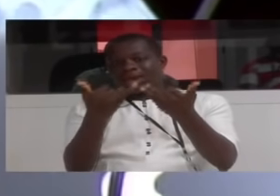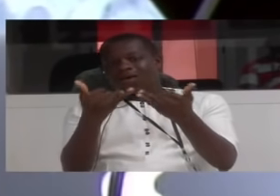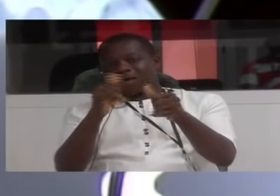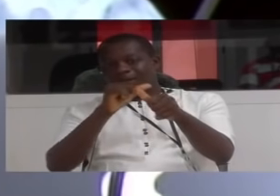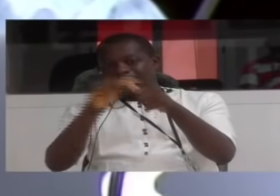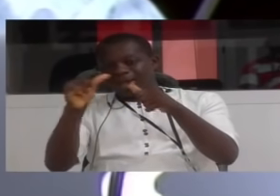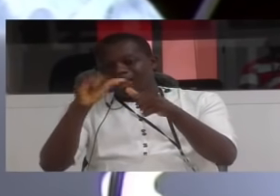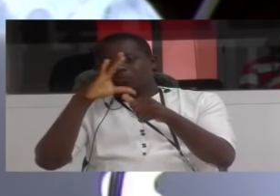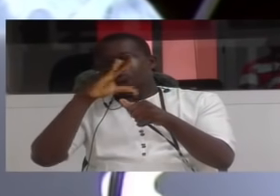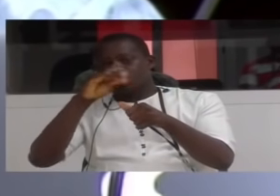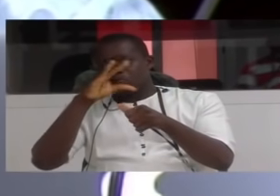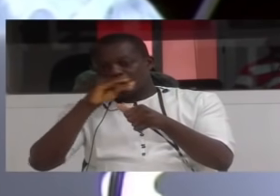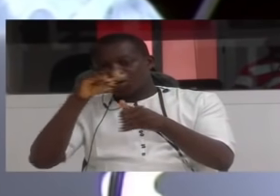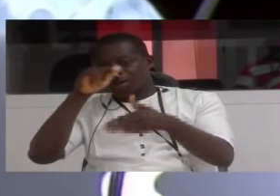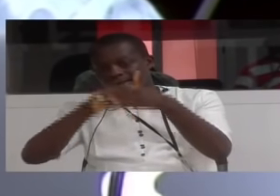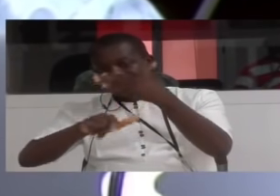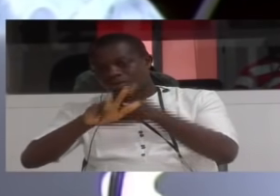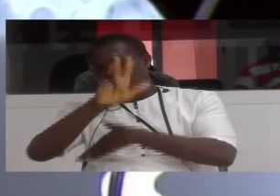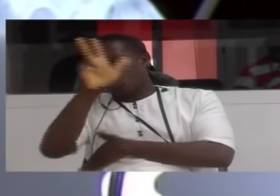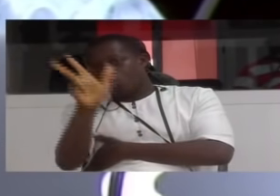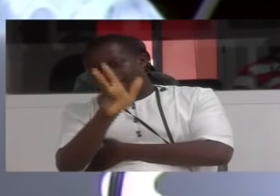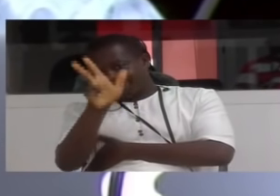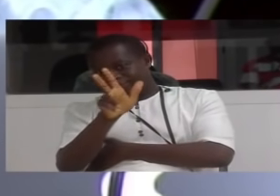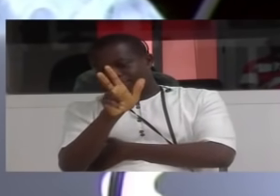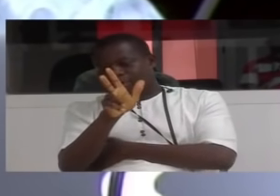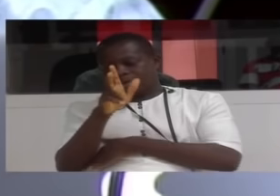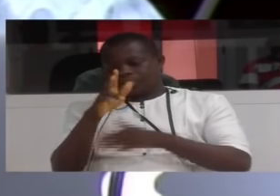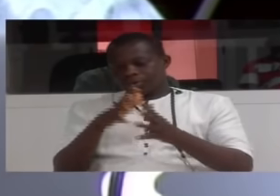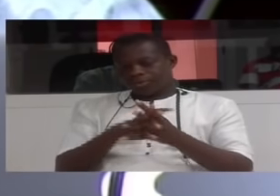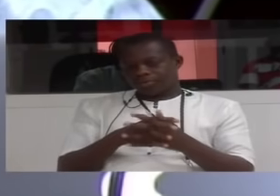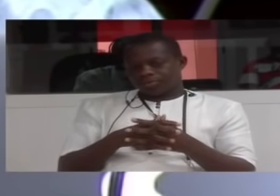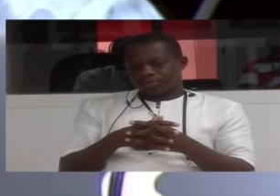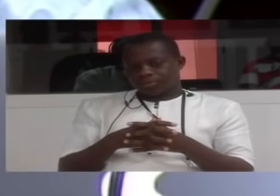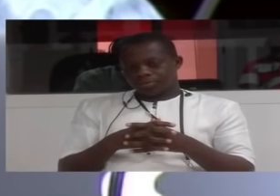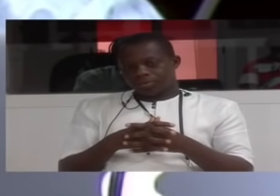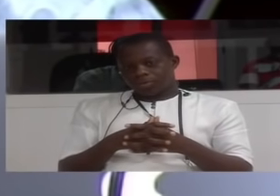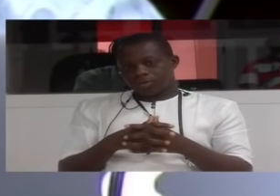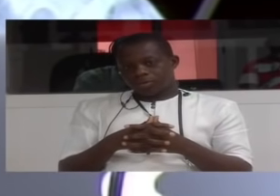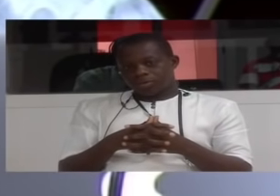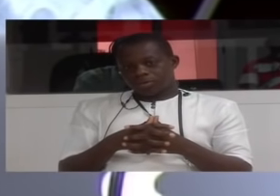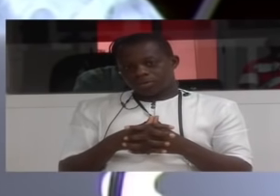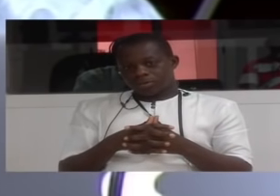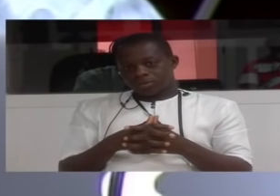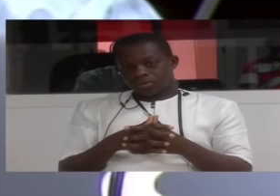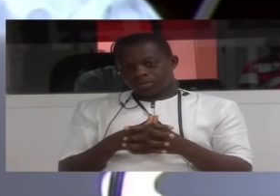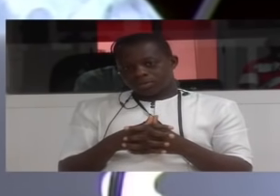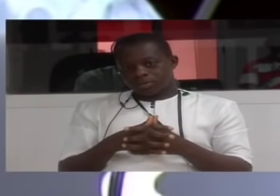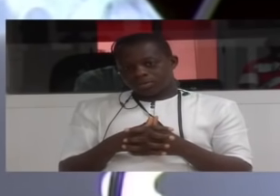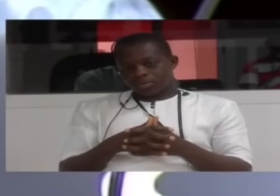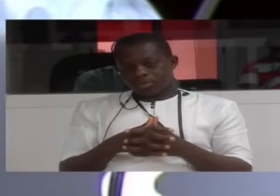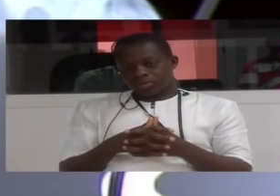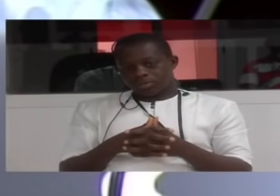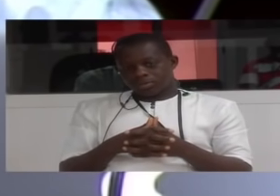this segment in Wolof. Ako saya mbatala surwa kangolto. Legi dinañ waxtan ci Wolof.